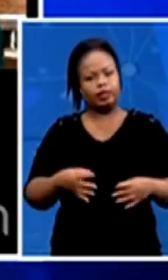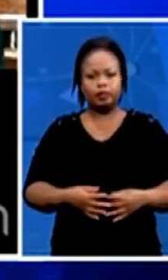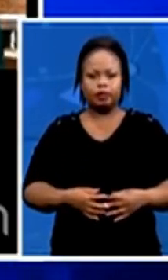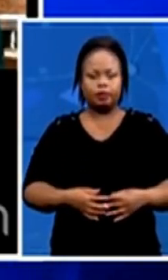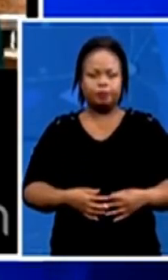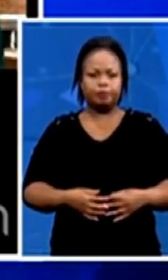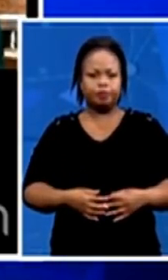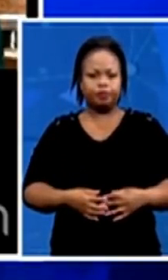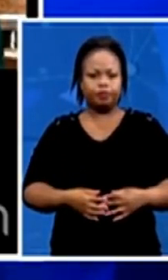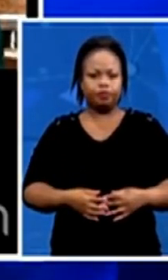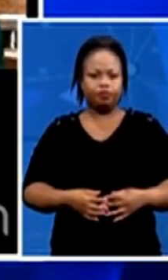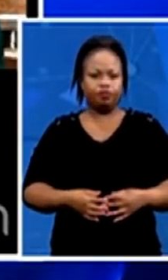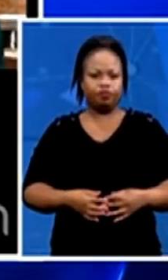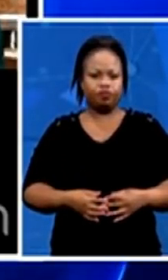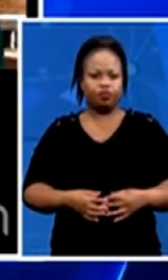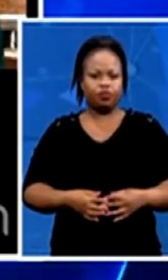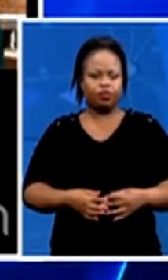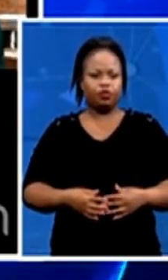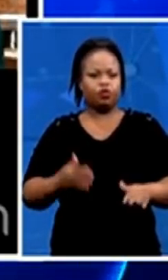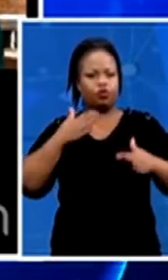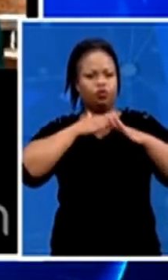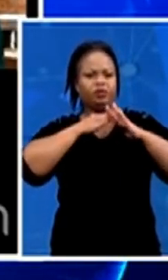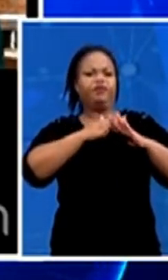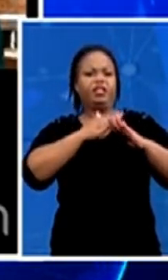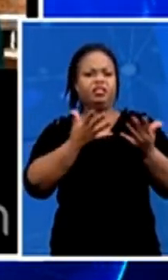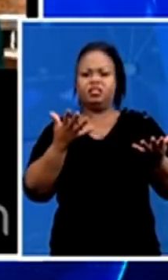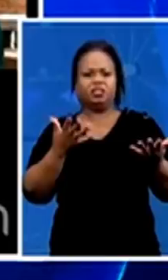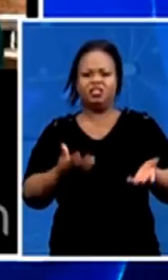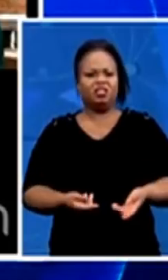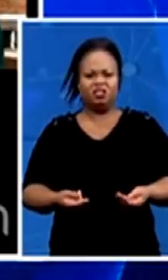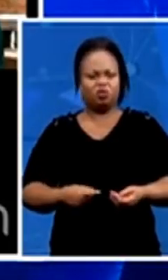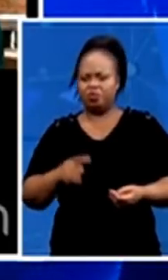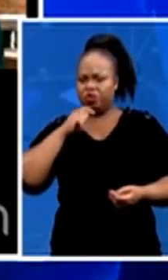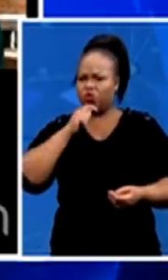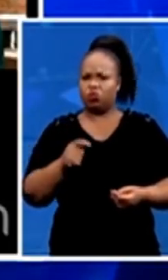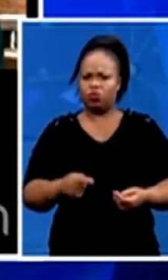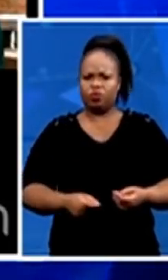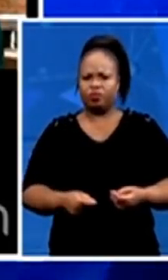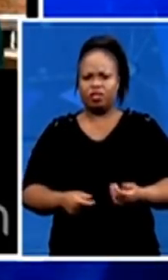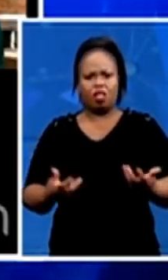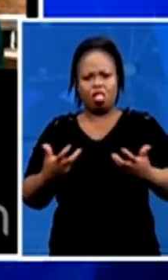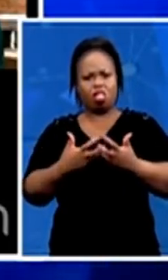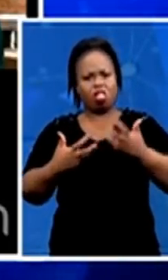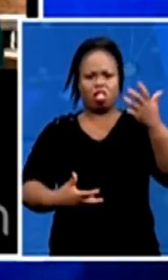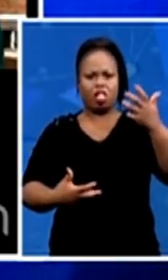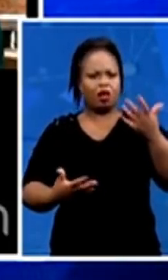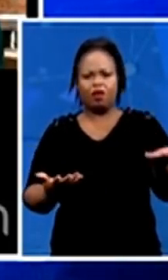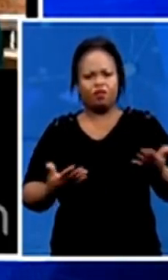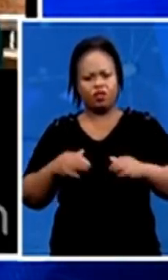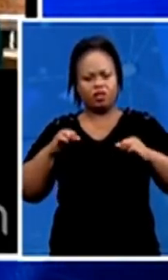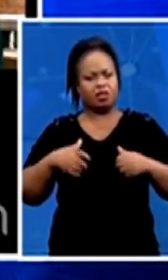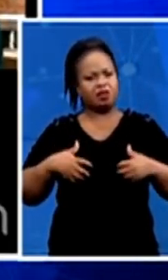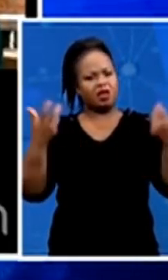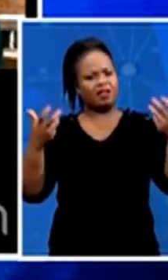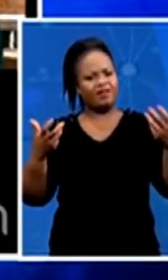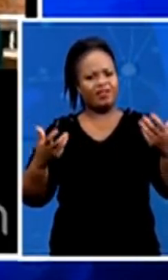defend is really, cannot non-suit an aggrieved defendant, respondent,